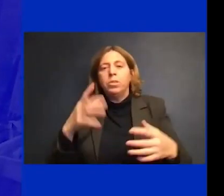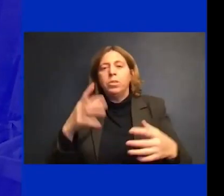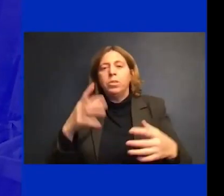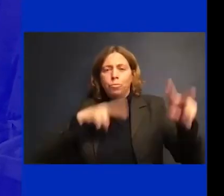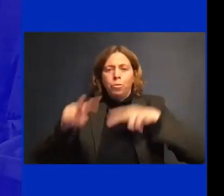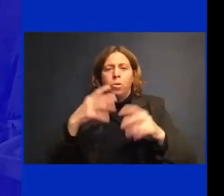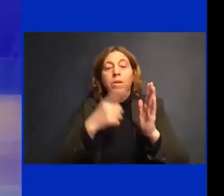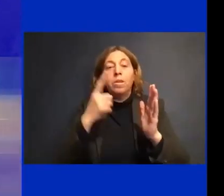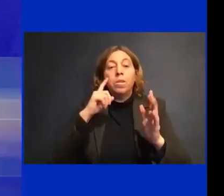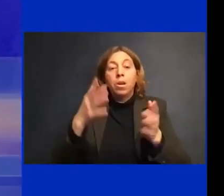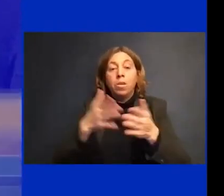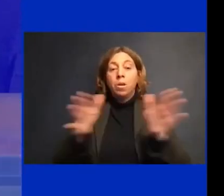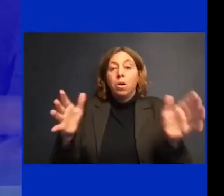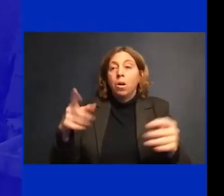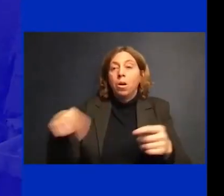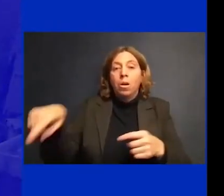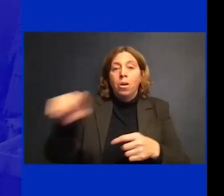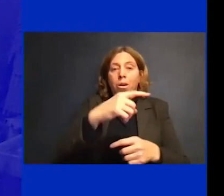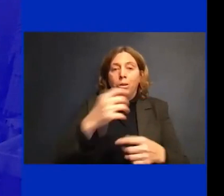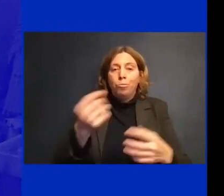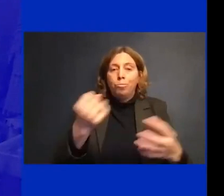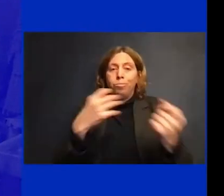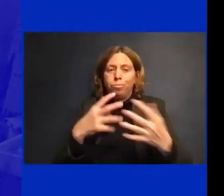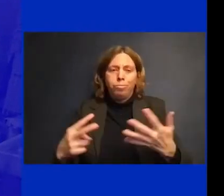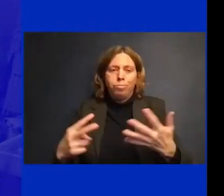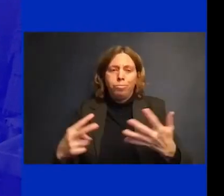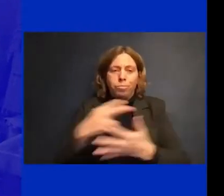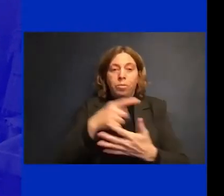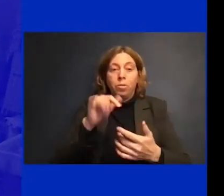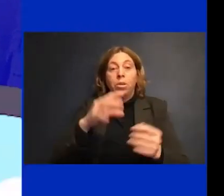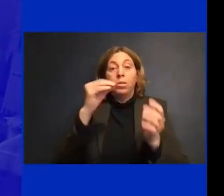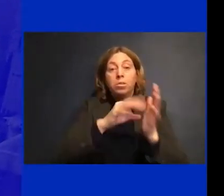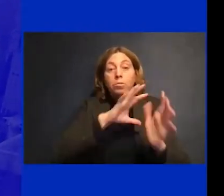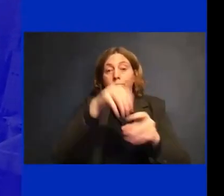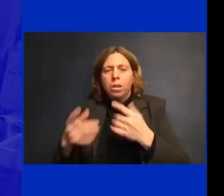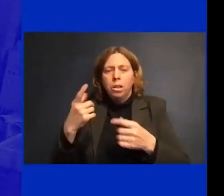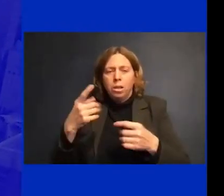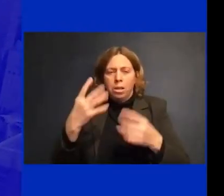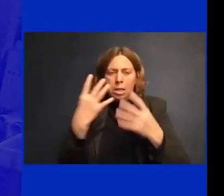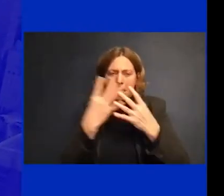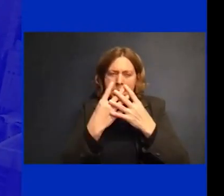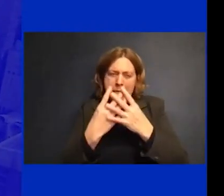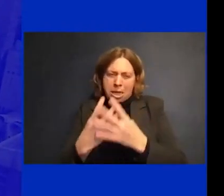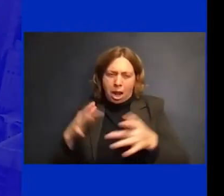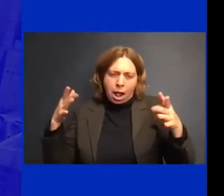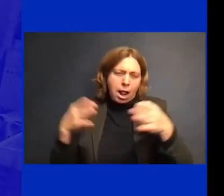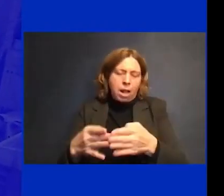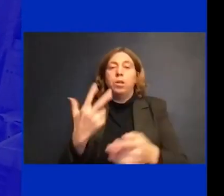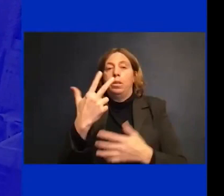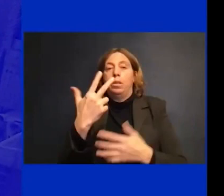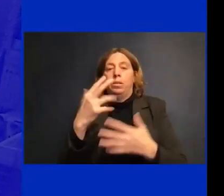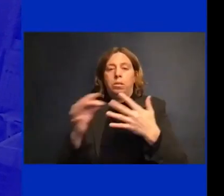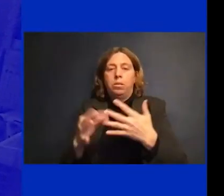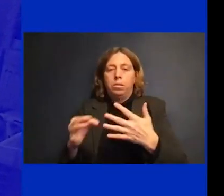comment period. The document identified a long list of alternatives that were screened down to 3 alternatives that best met